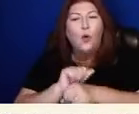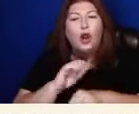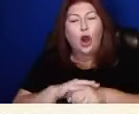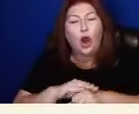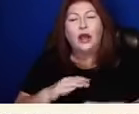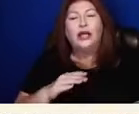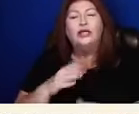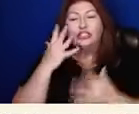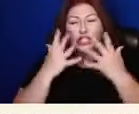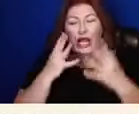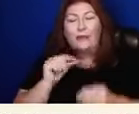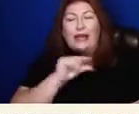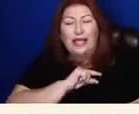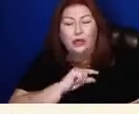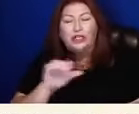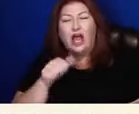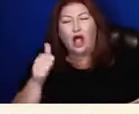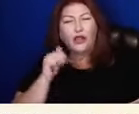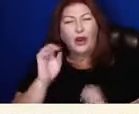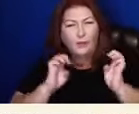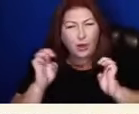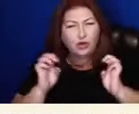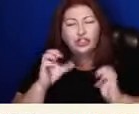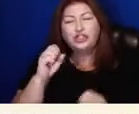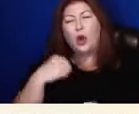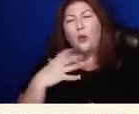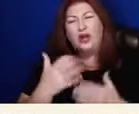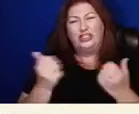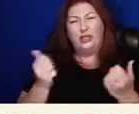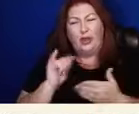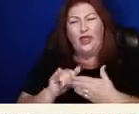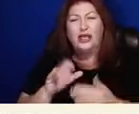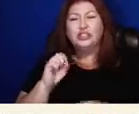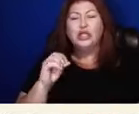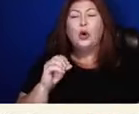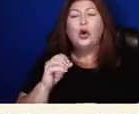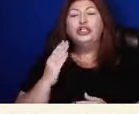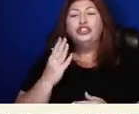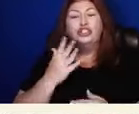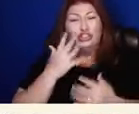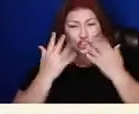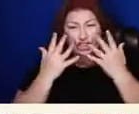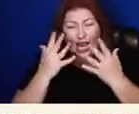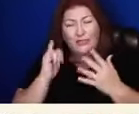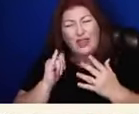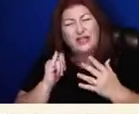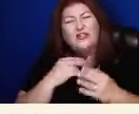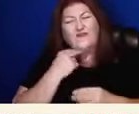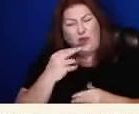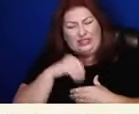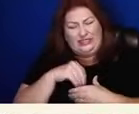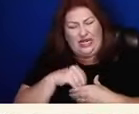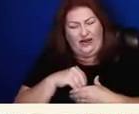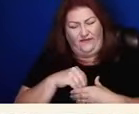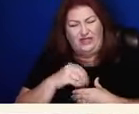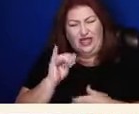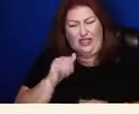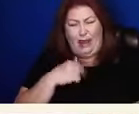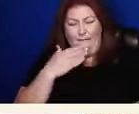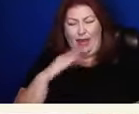emotions. And so I want to just separate that out. So shame is the voice inside of us that says, I am bad. And